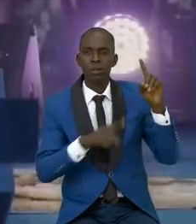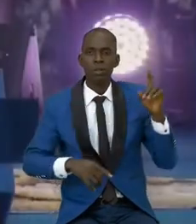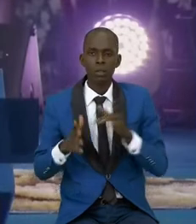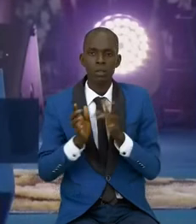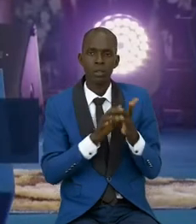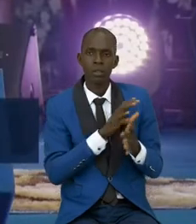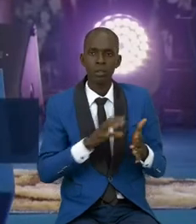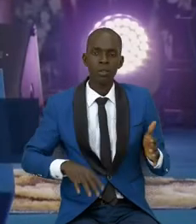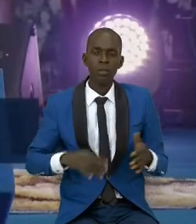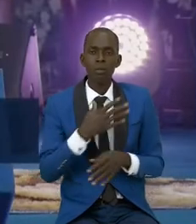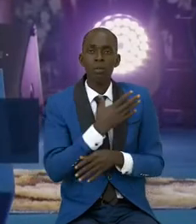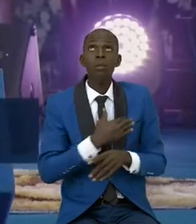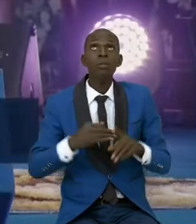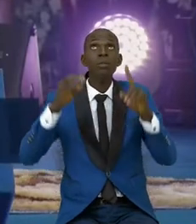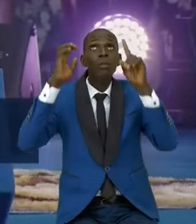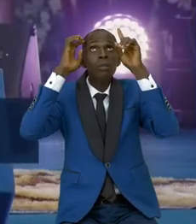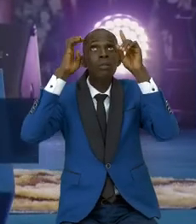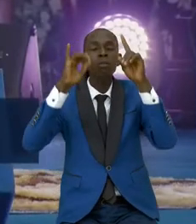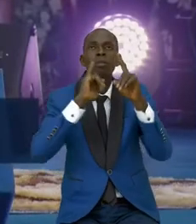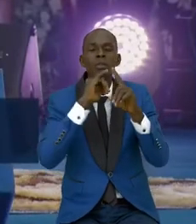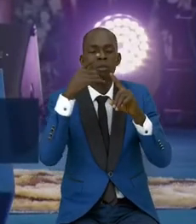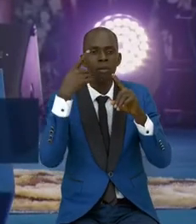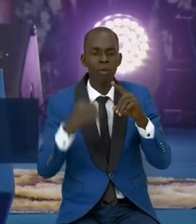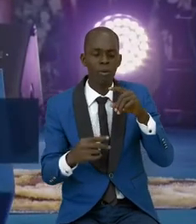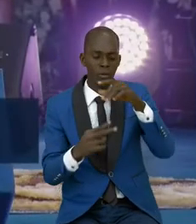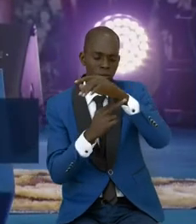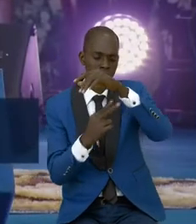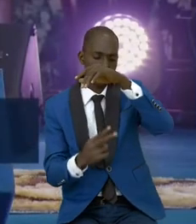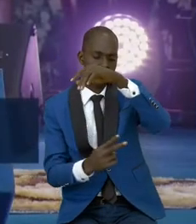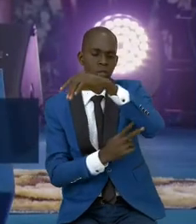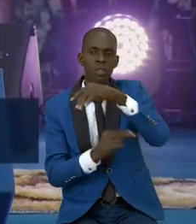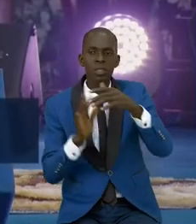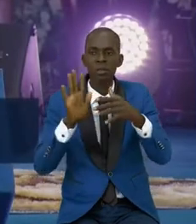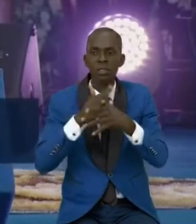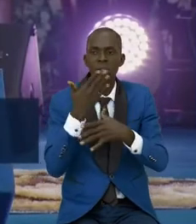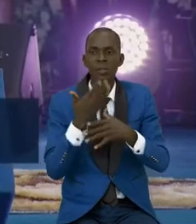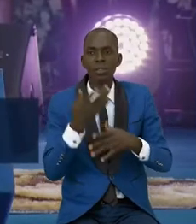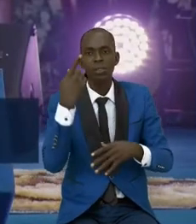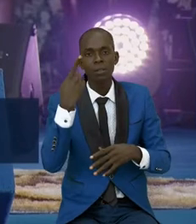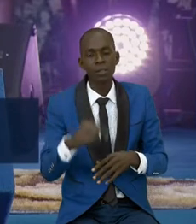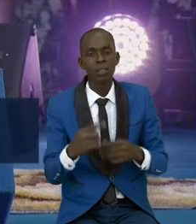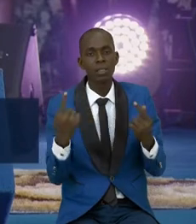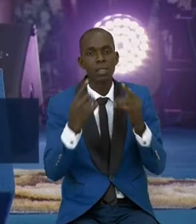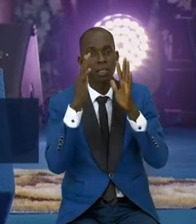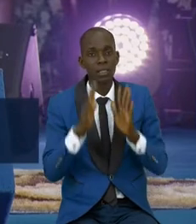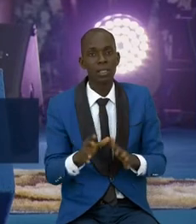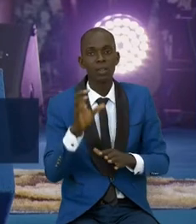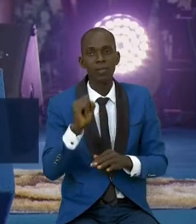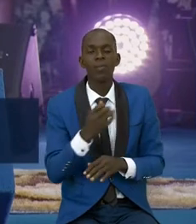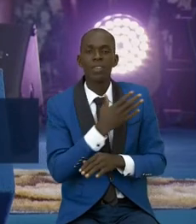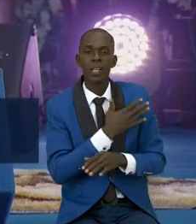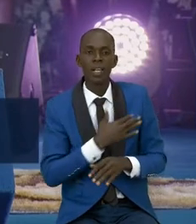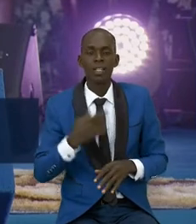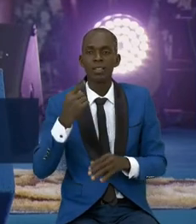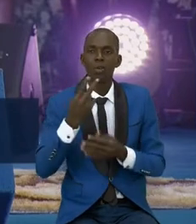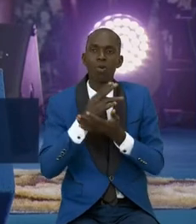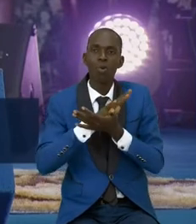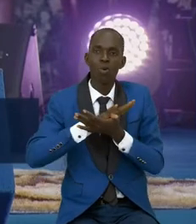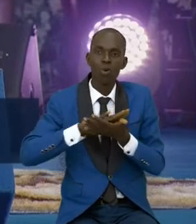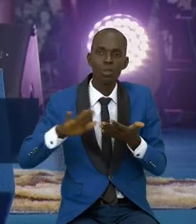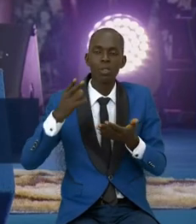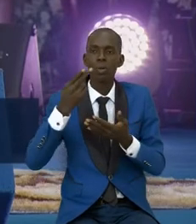and he is the bridge between the sinner and the holy,